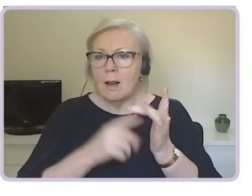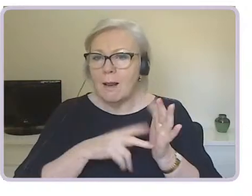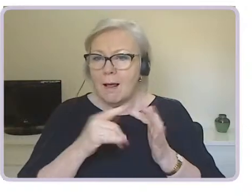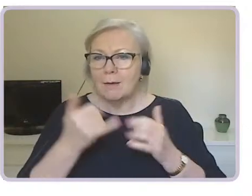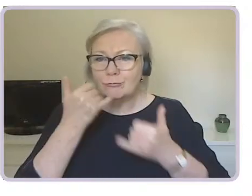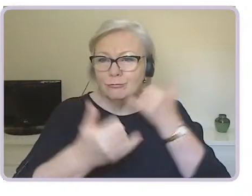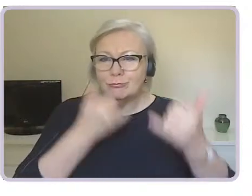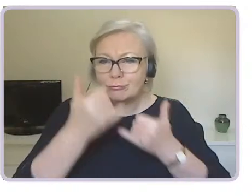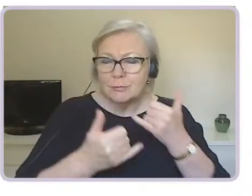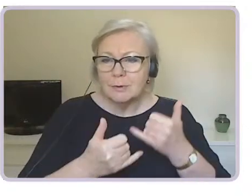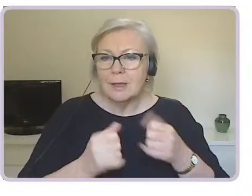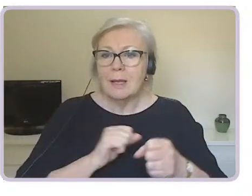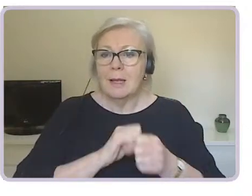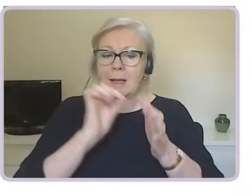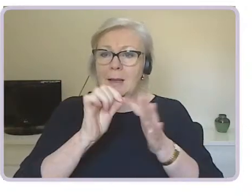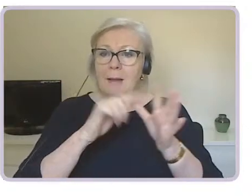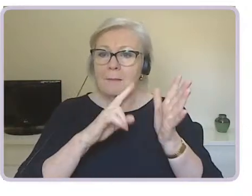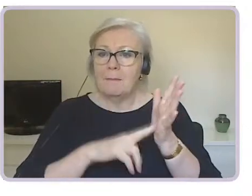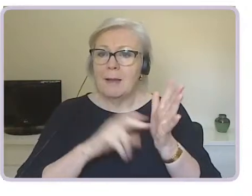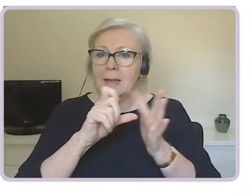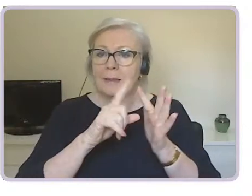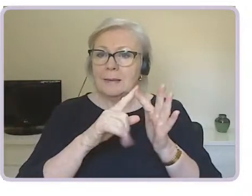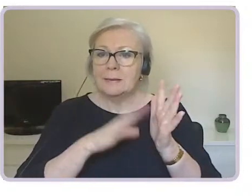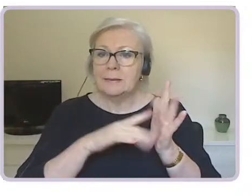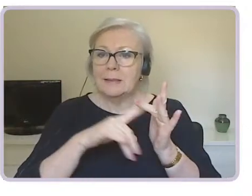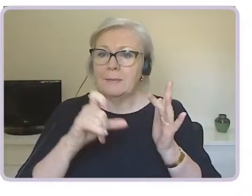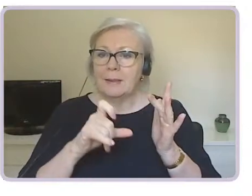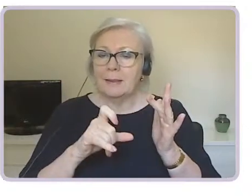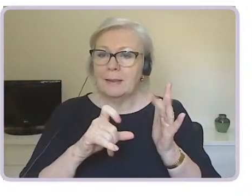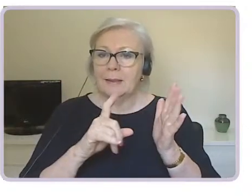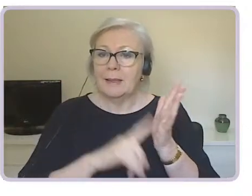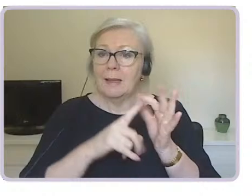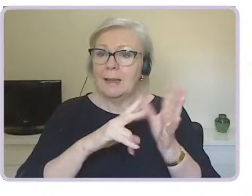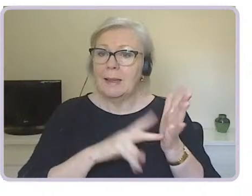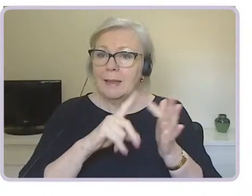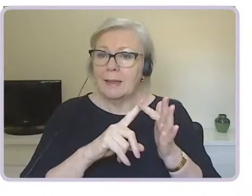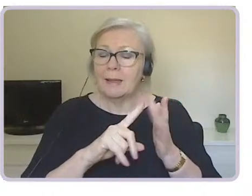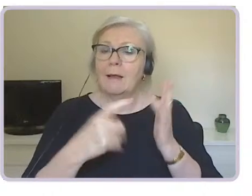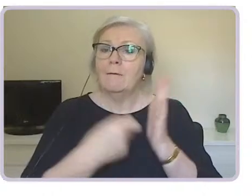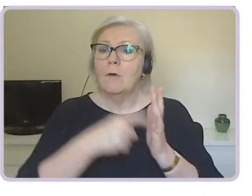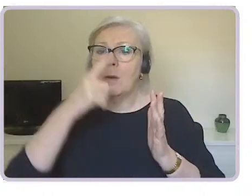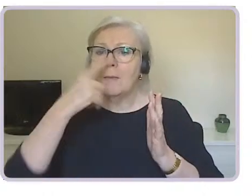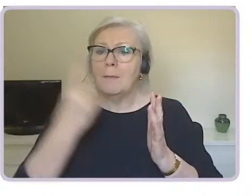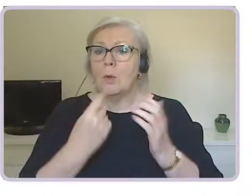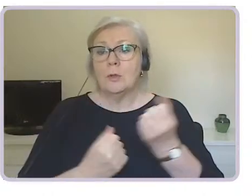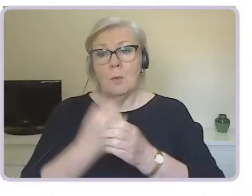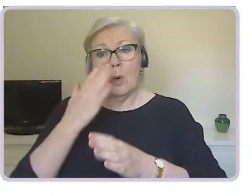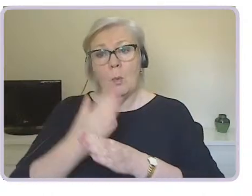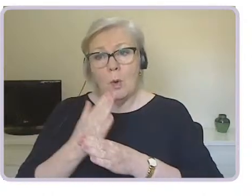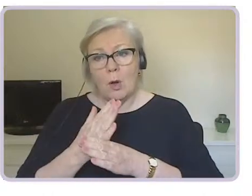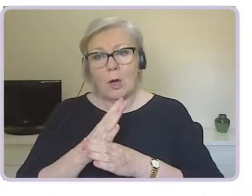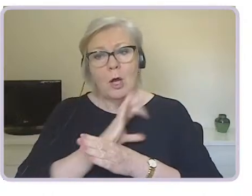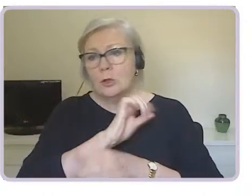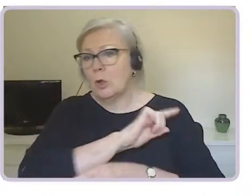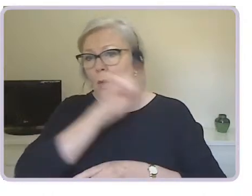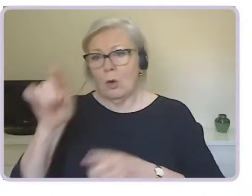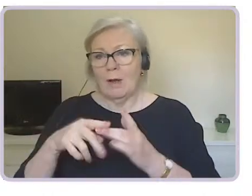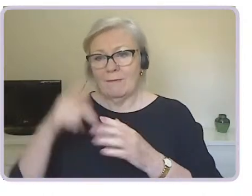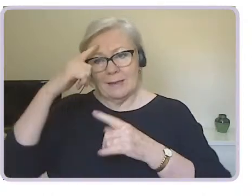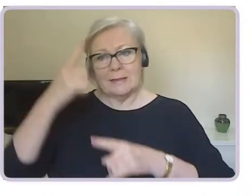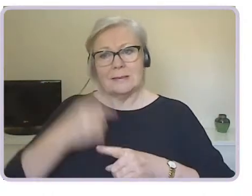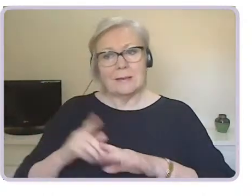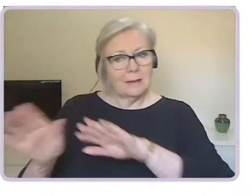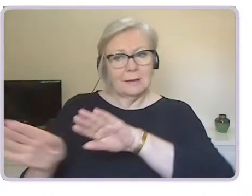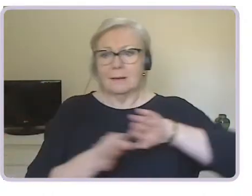pandemic leave for support workers so they don't go to work when sick, some local coordination